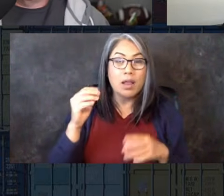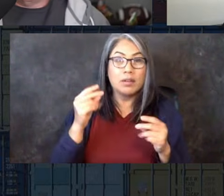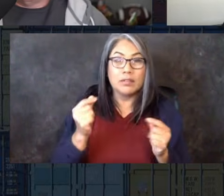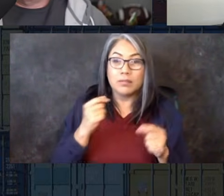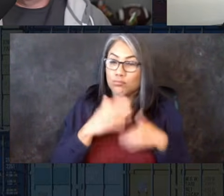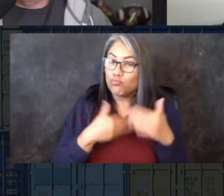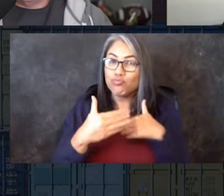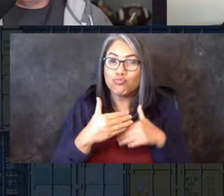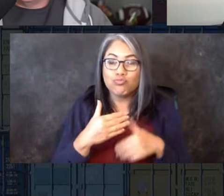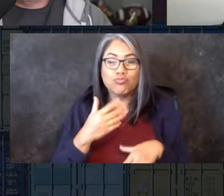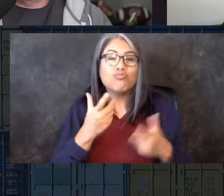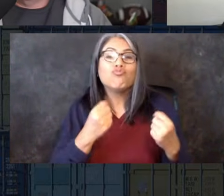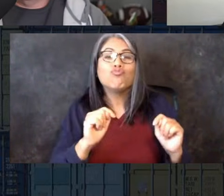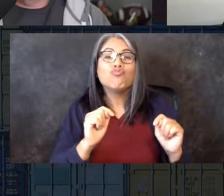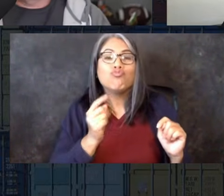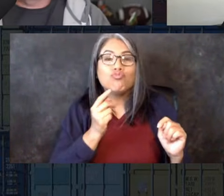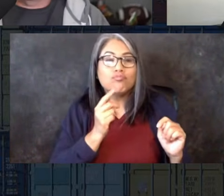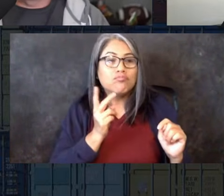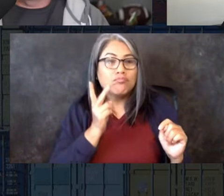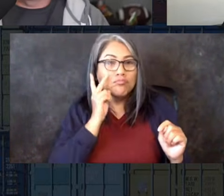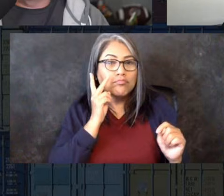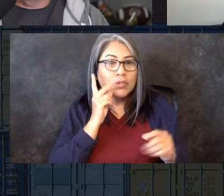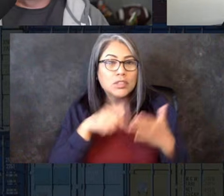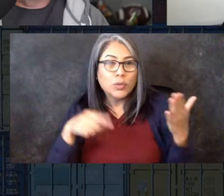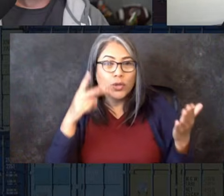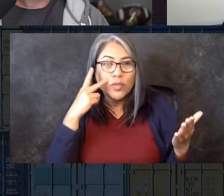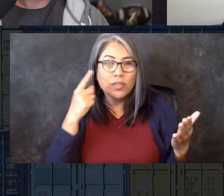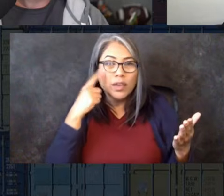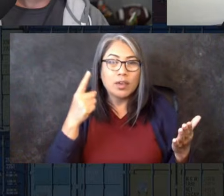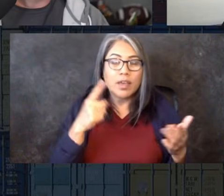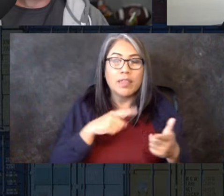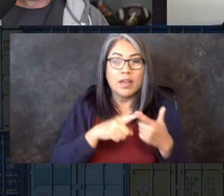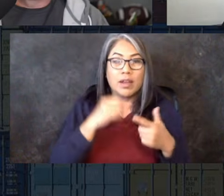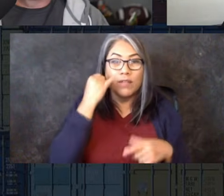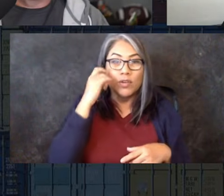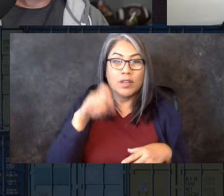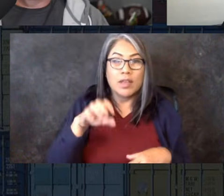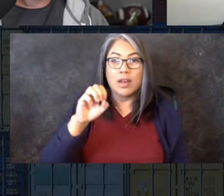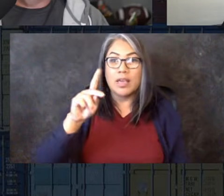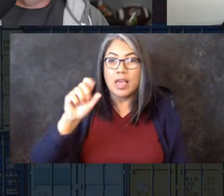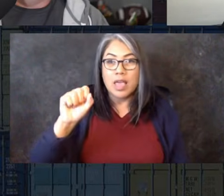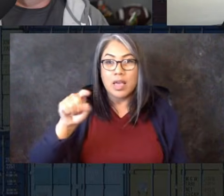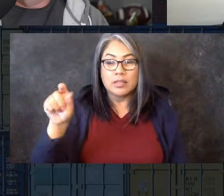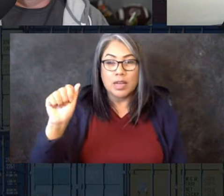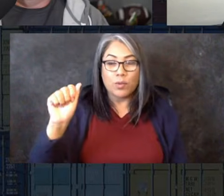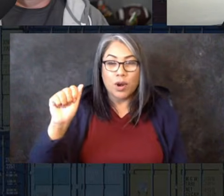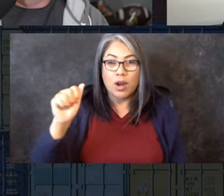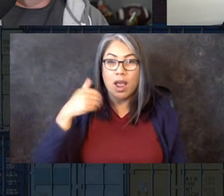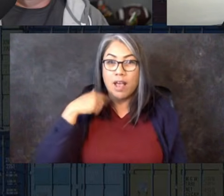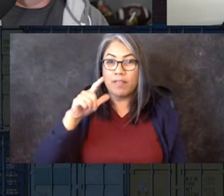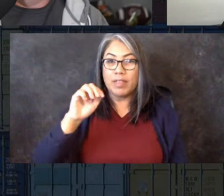see what you think. If you need EKS Anywhere, I've got that link right here. You can go grab that.